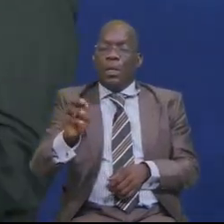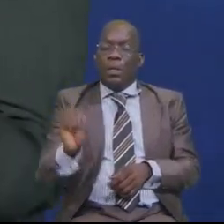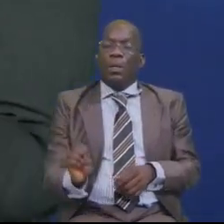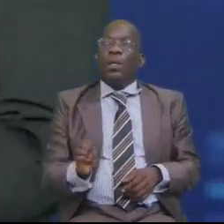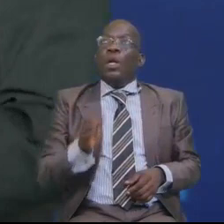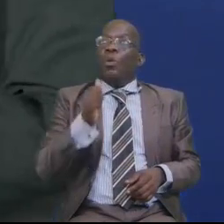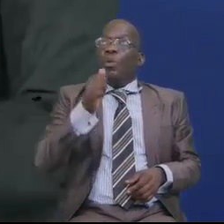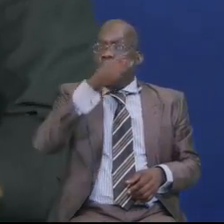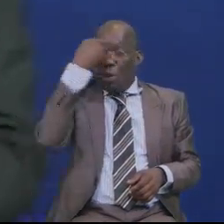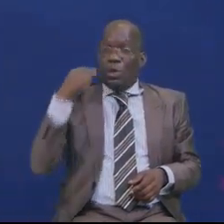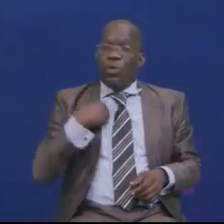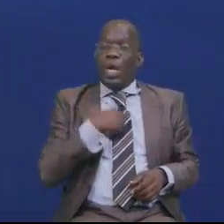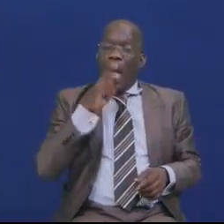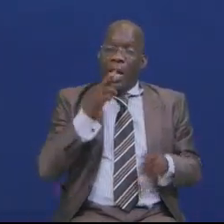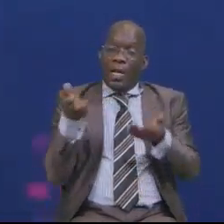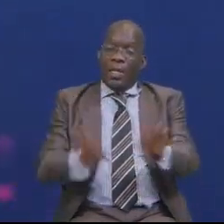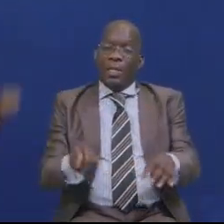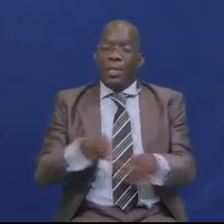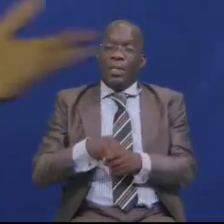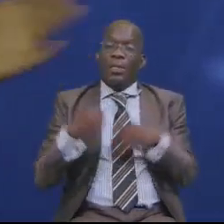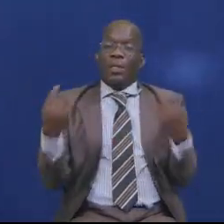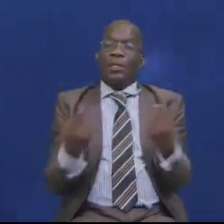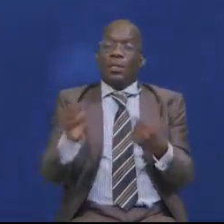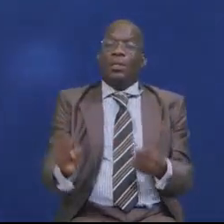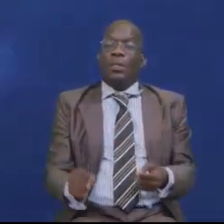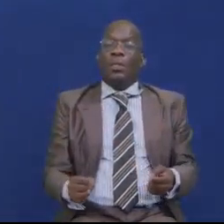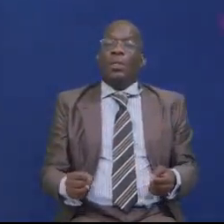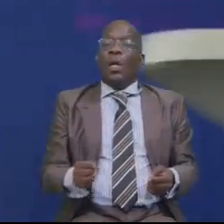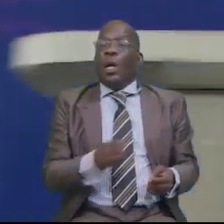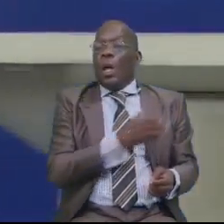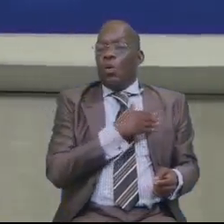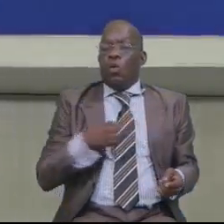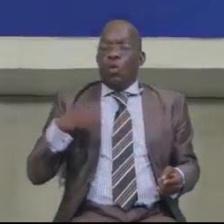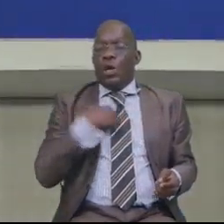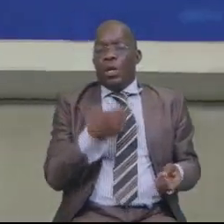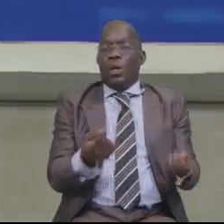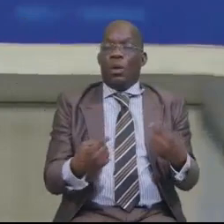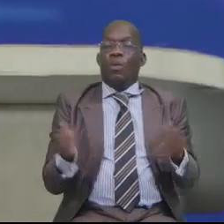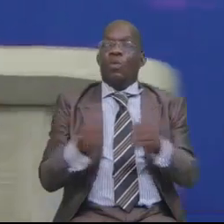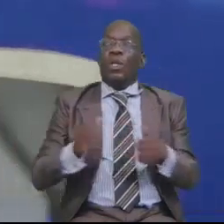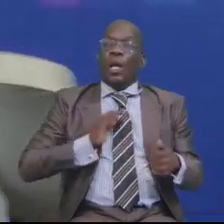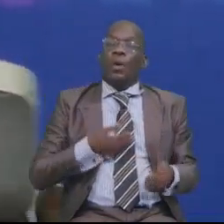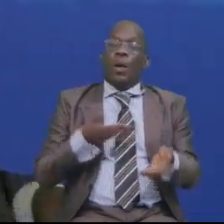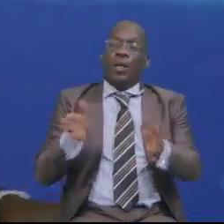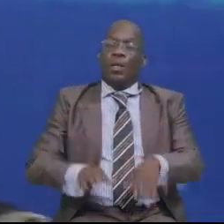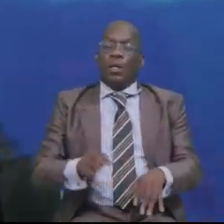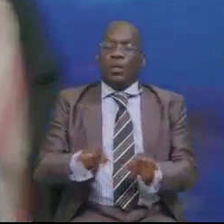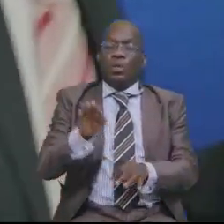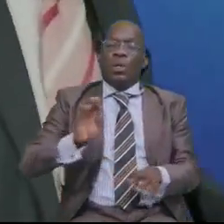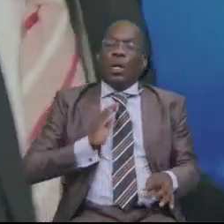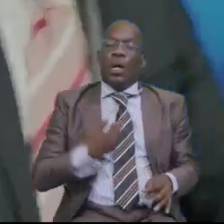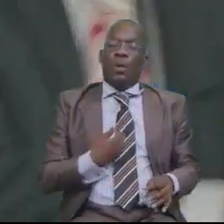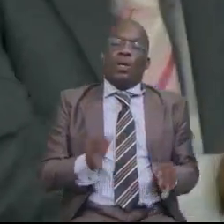and trespasses, we come, and with our dead spirit, a dead soul, a dead works,